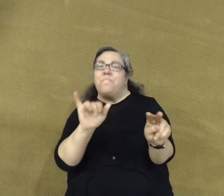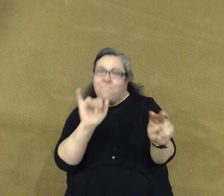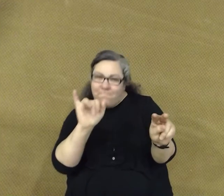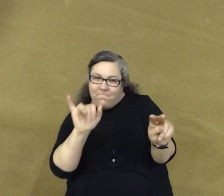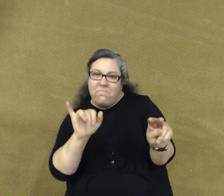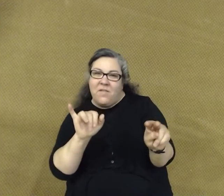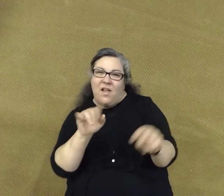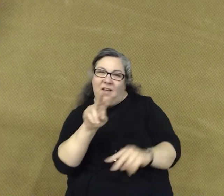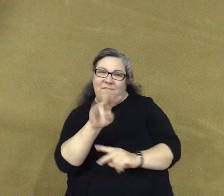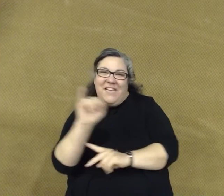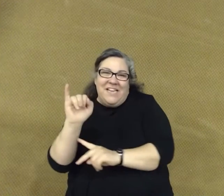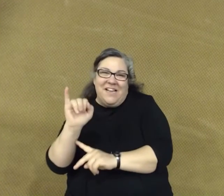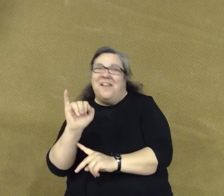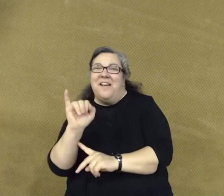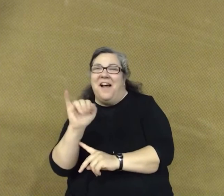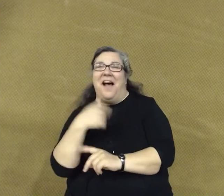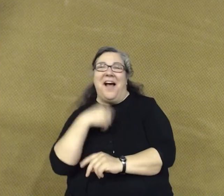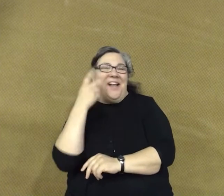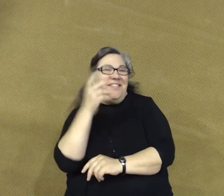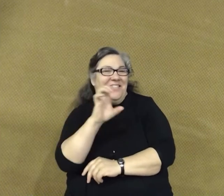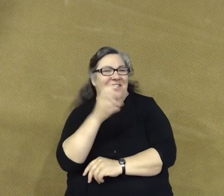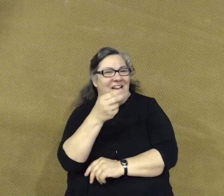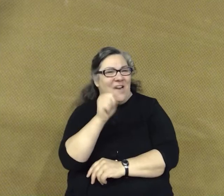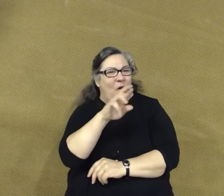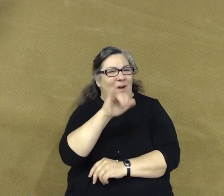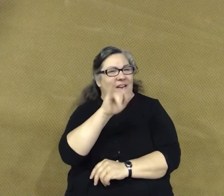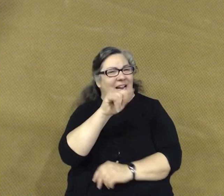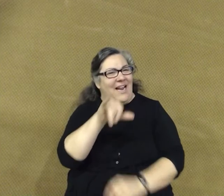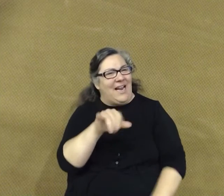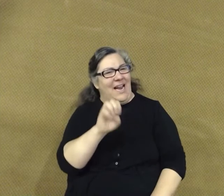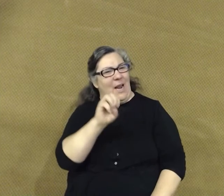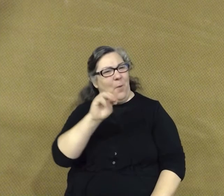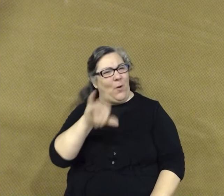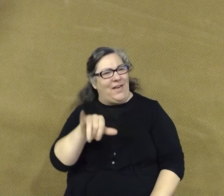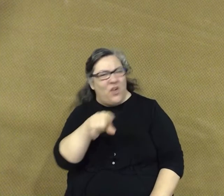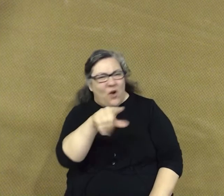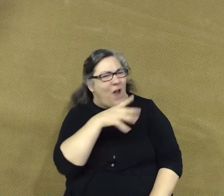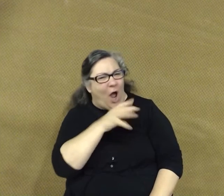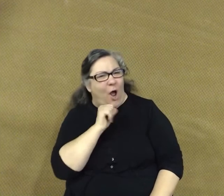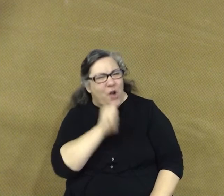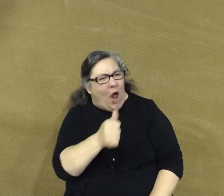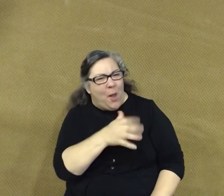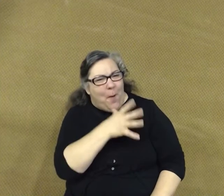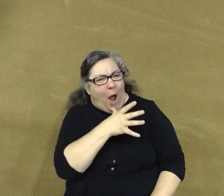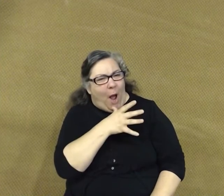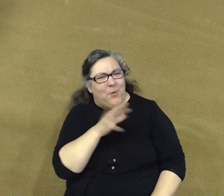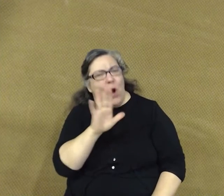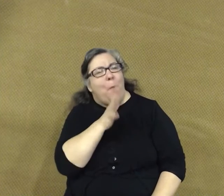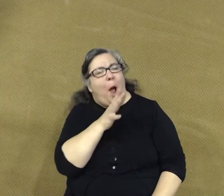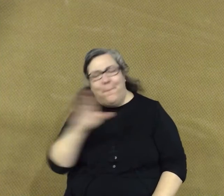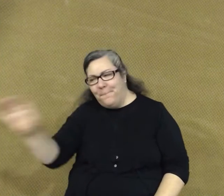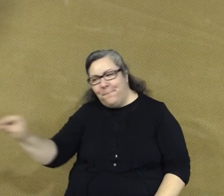This is virtual. I see Charity Emery. Charity, you're not the mama. Get your mama in there. Amen.